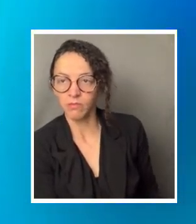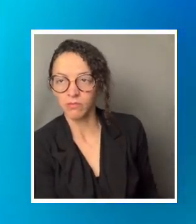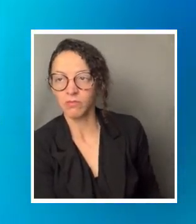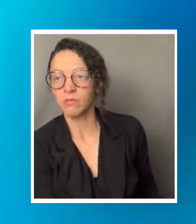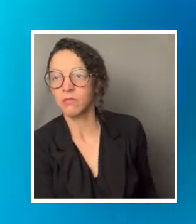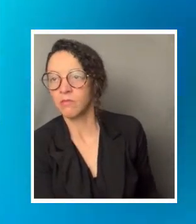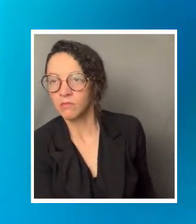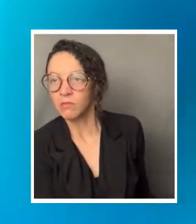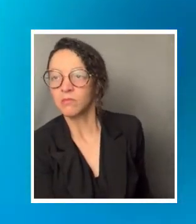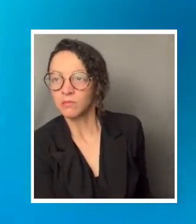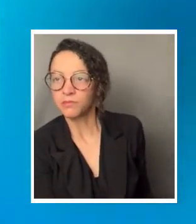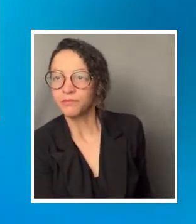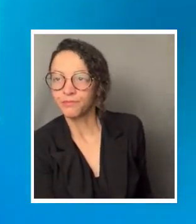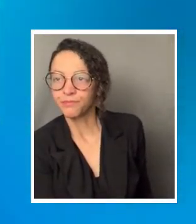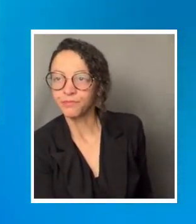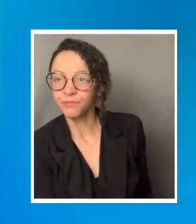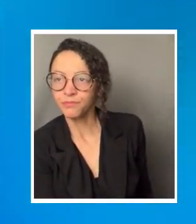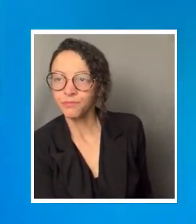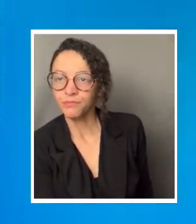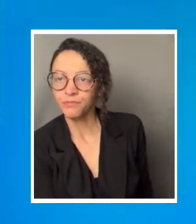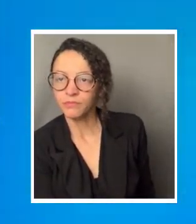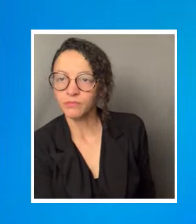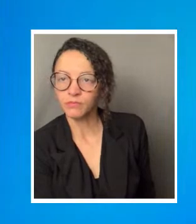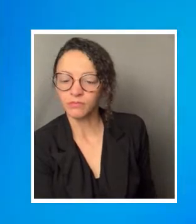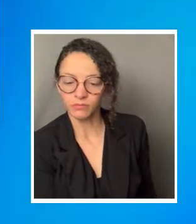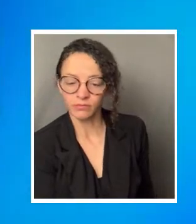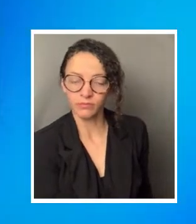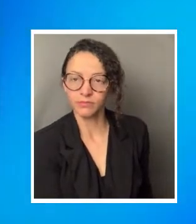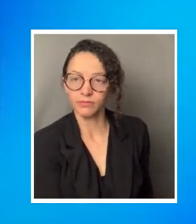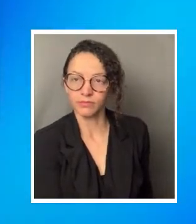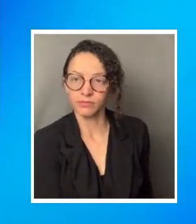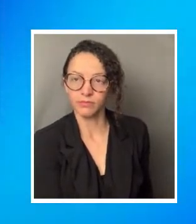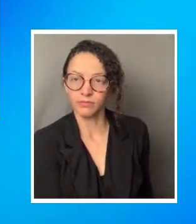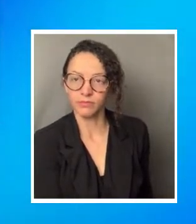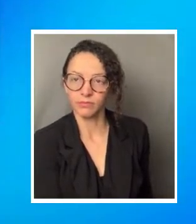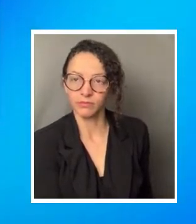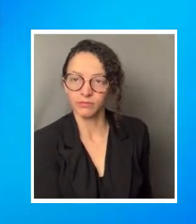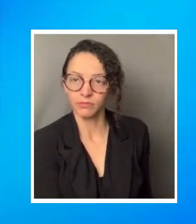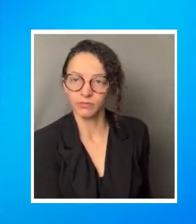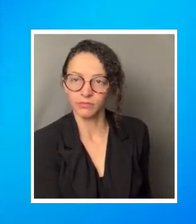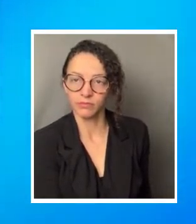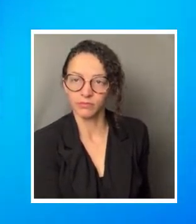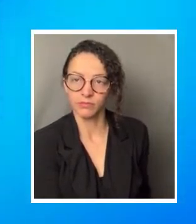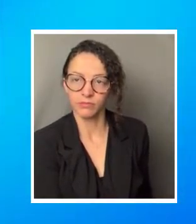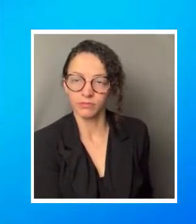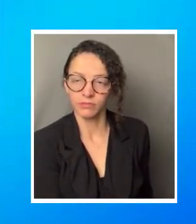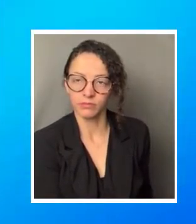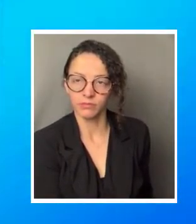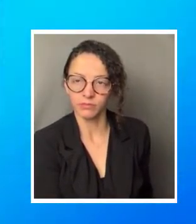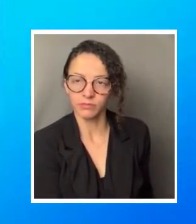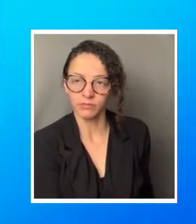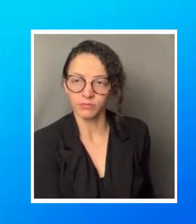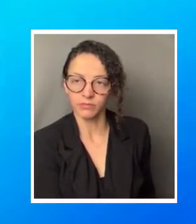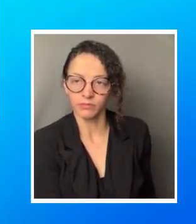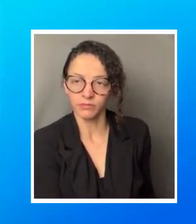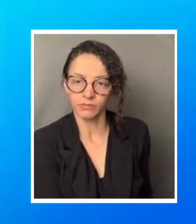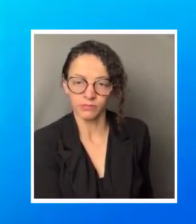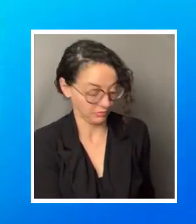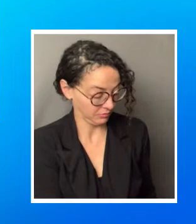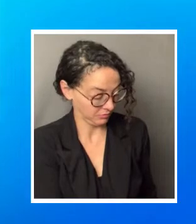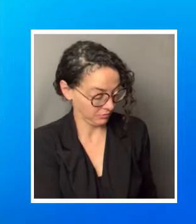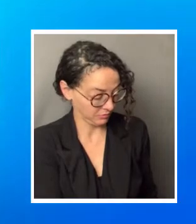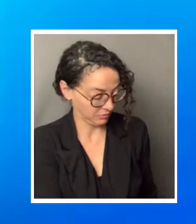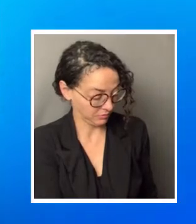same time signing. And it does get kind of weird for a second, but that's how they do it. And then, because we have Zoom, we have a main screen, then we can put